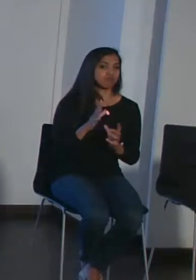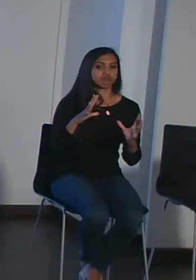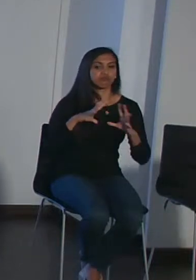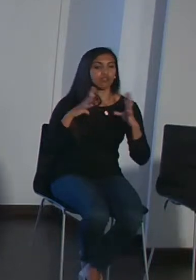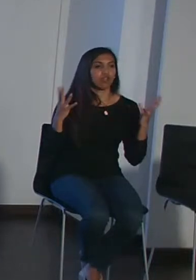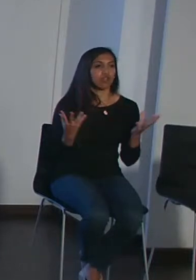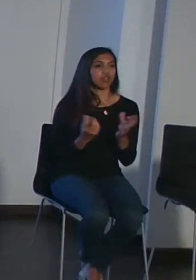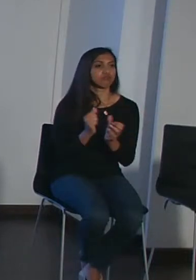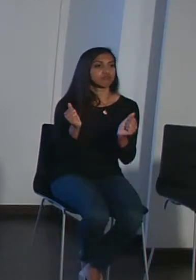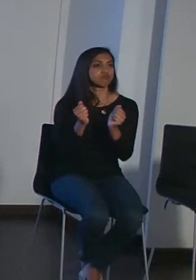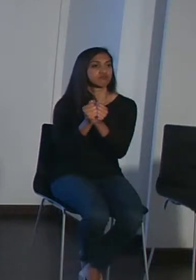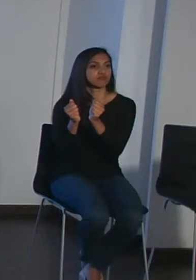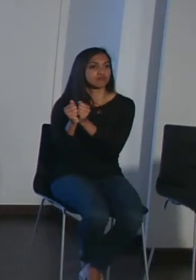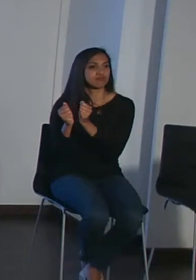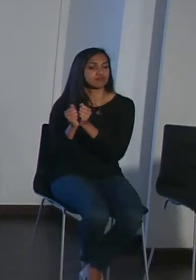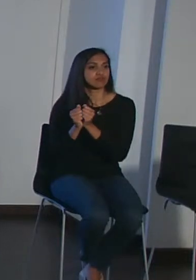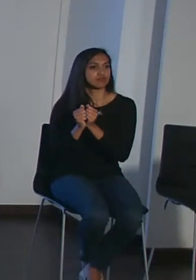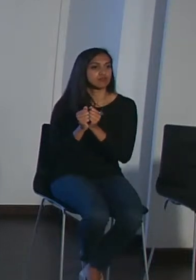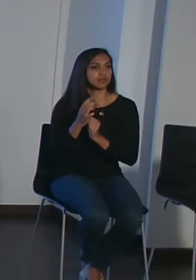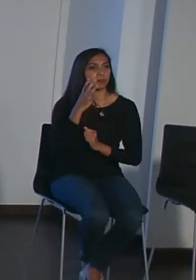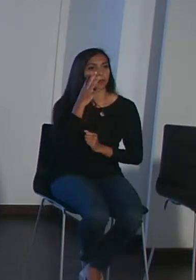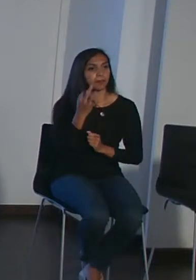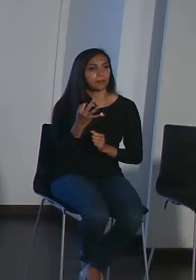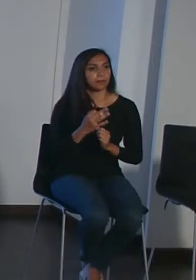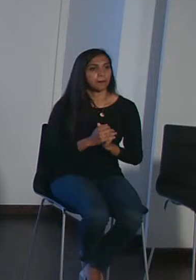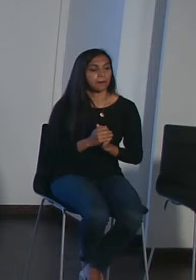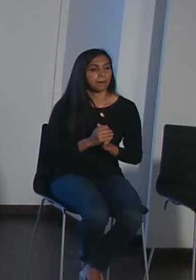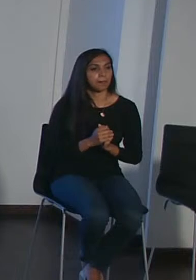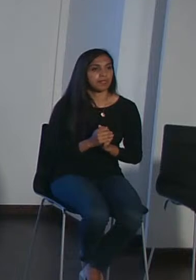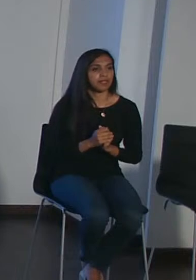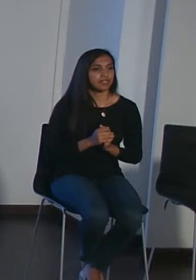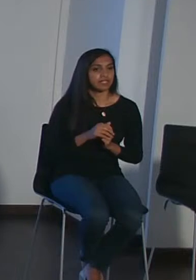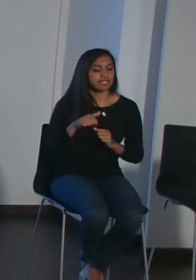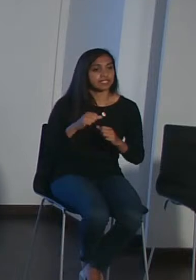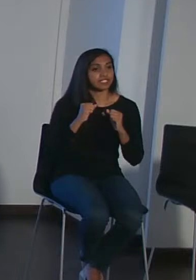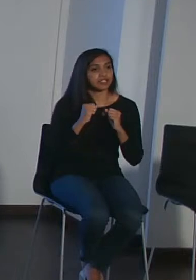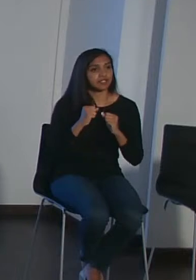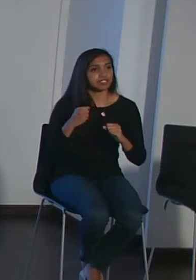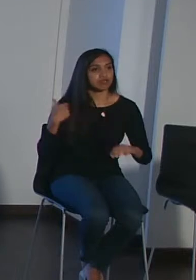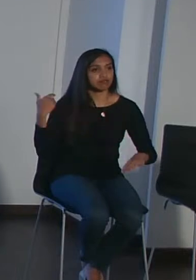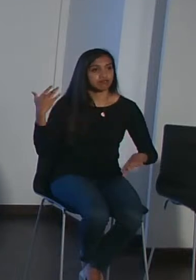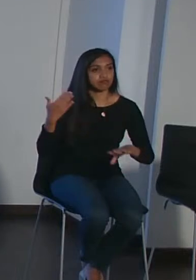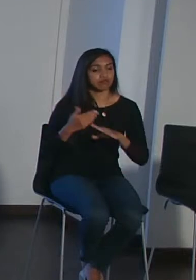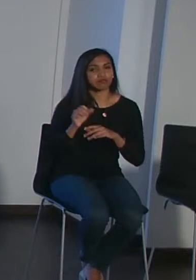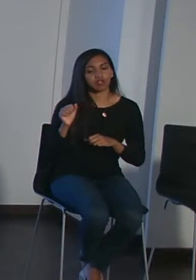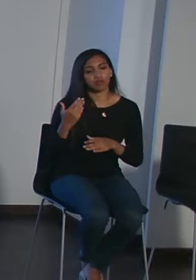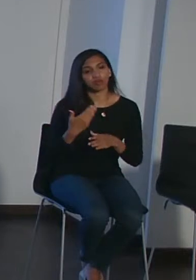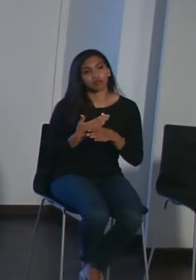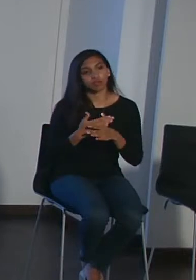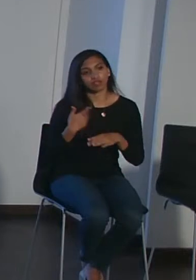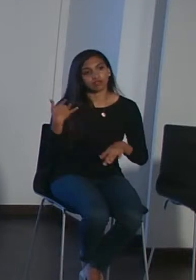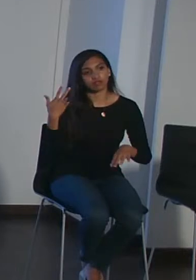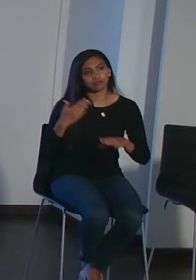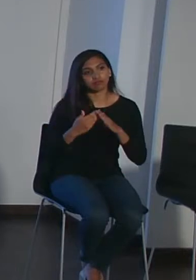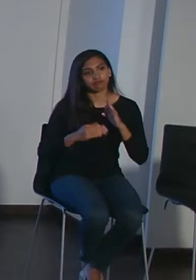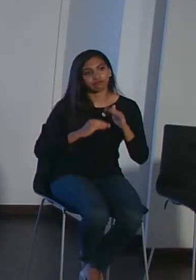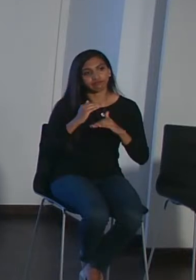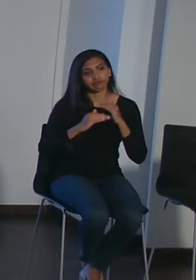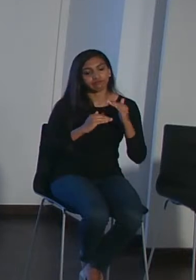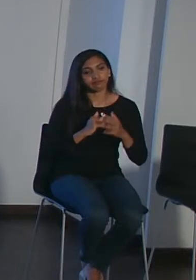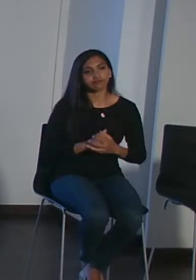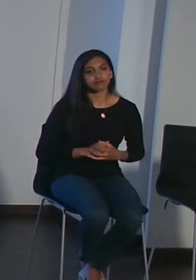that distinction clear has also been a bit difficult through my work. Yeah.